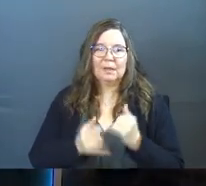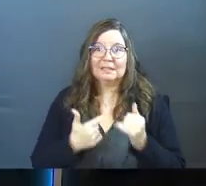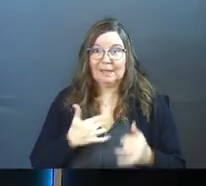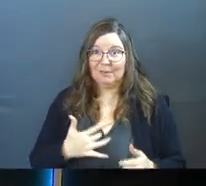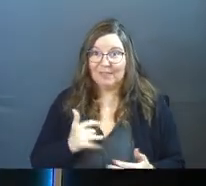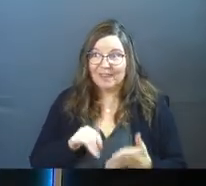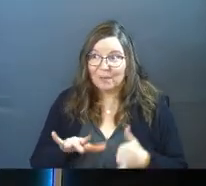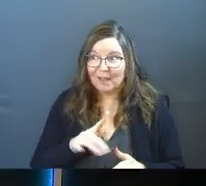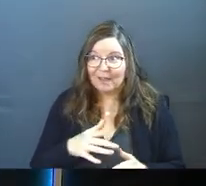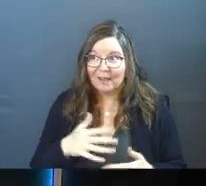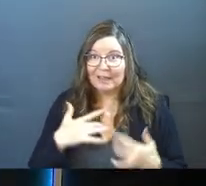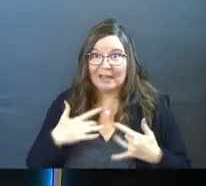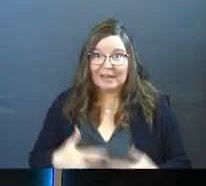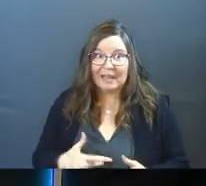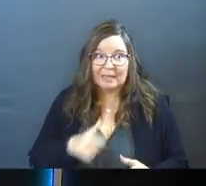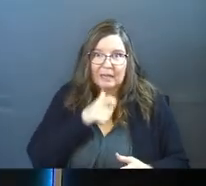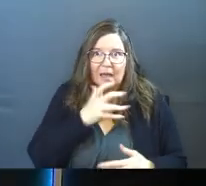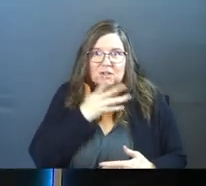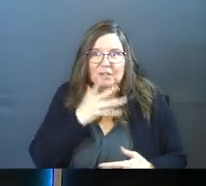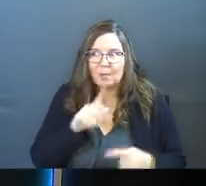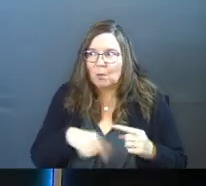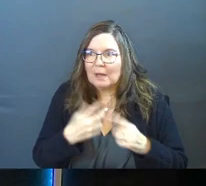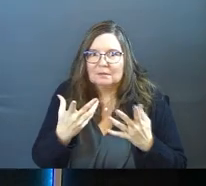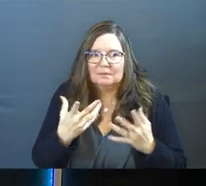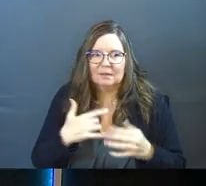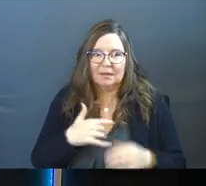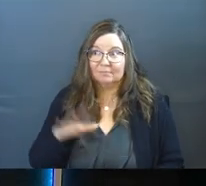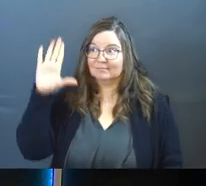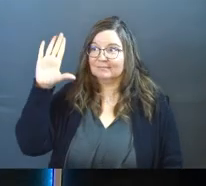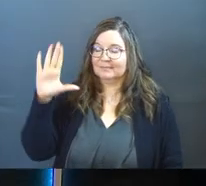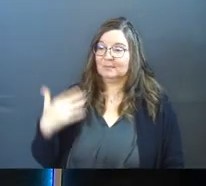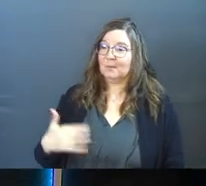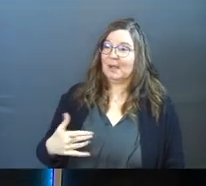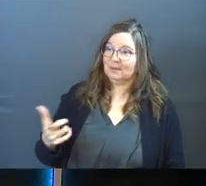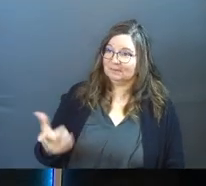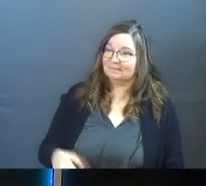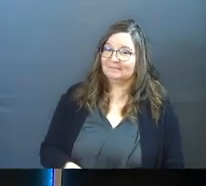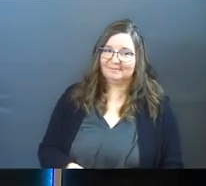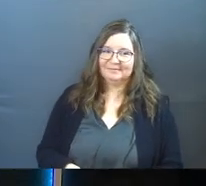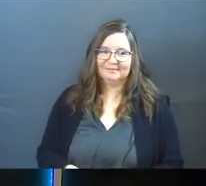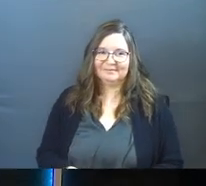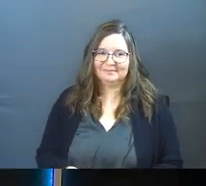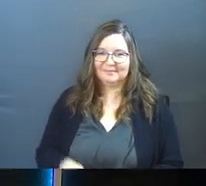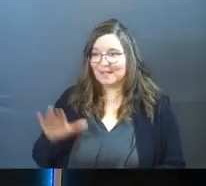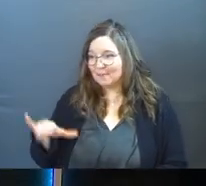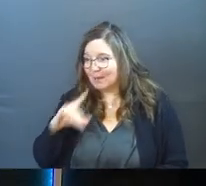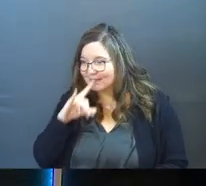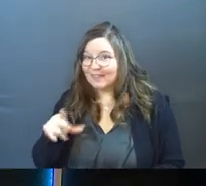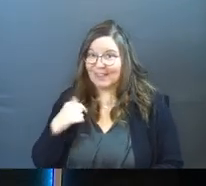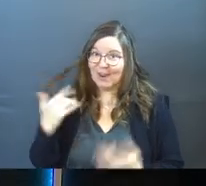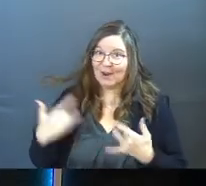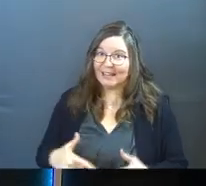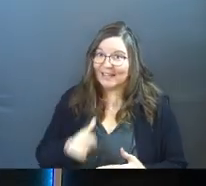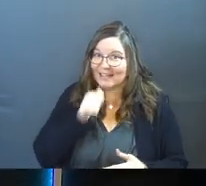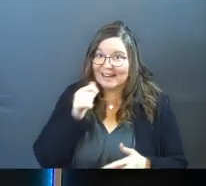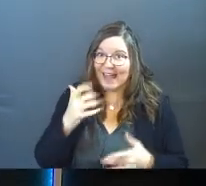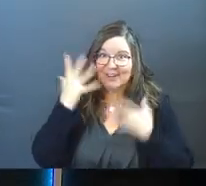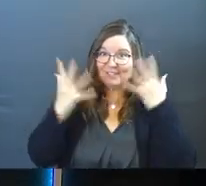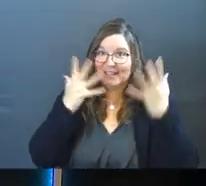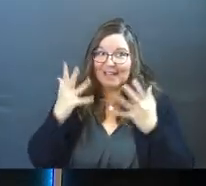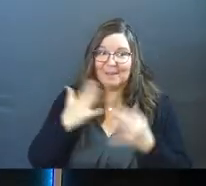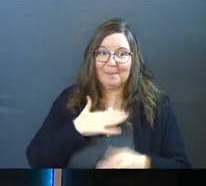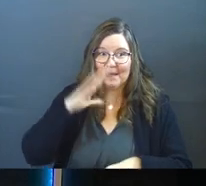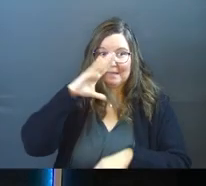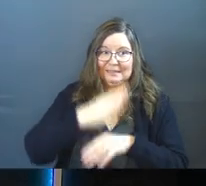time you all felt that way? Naked and unashamed. Somebody raised their hand. I think it was a small child. They are naked and unashamed, by the way.